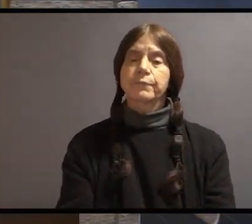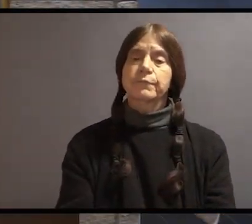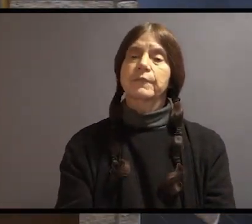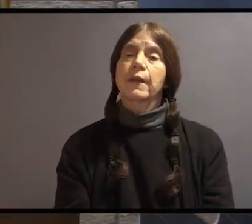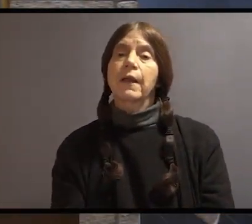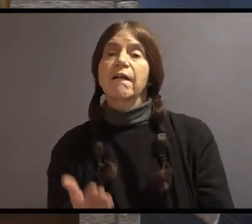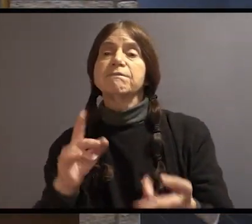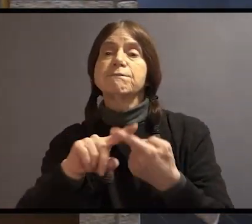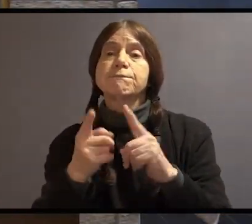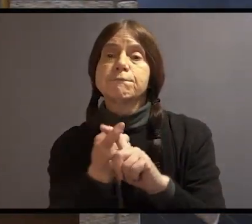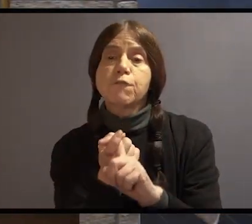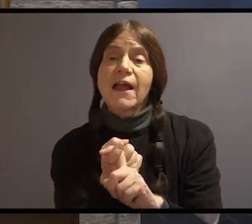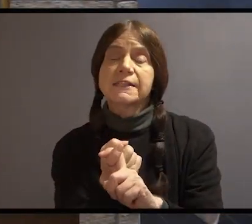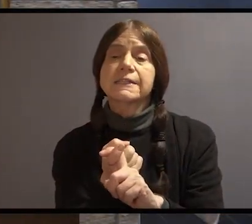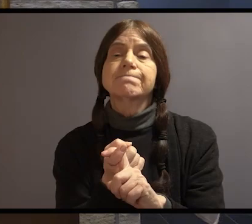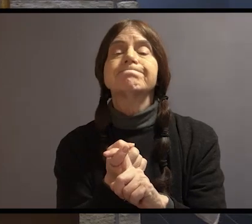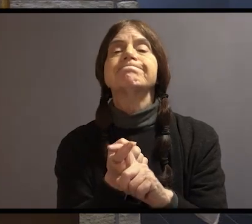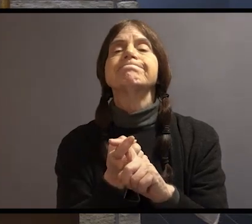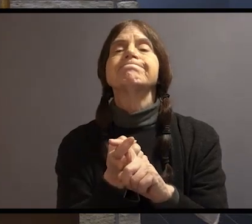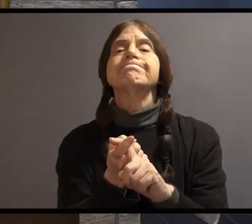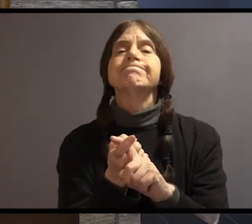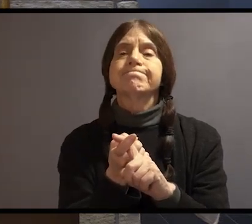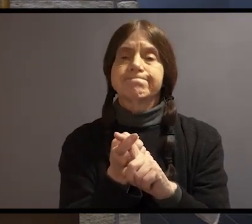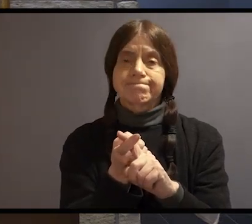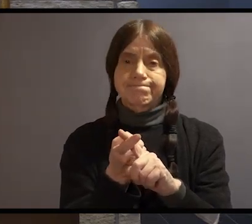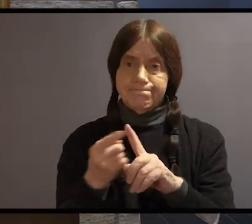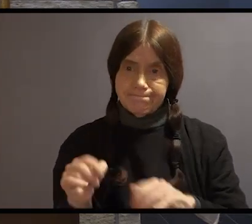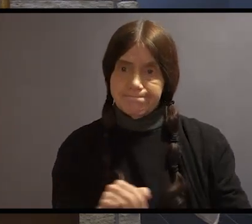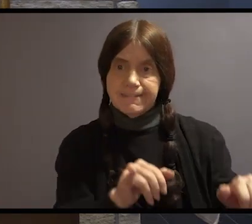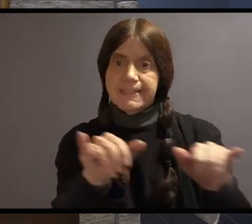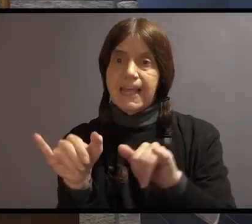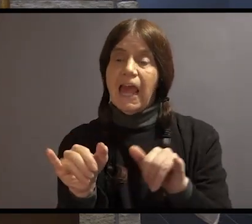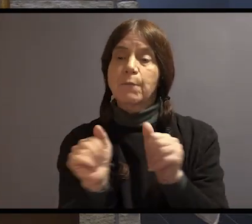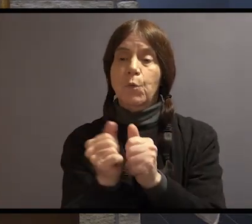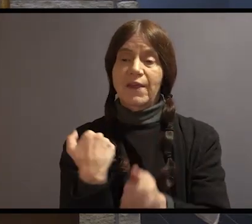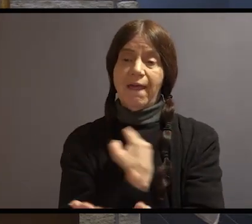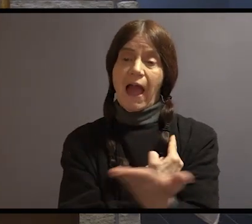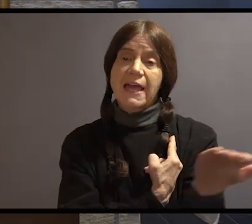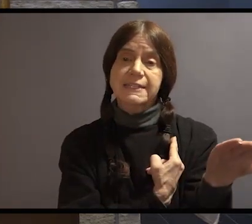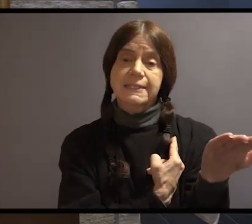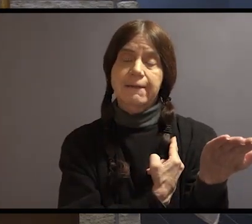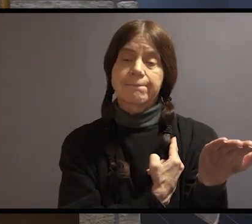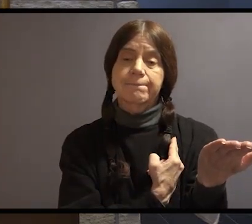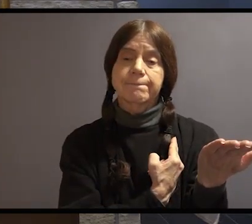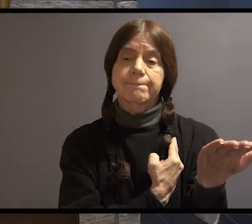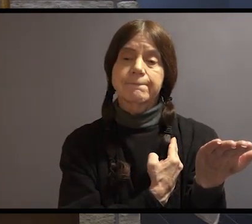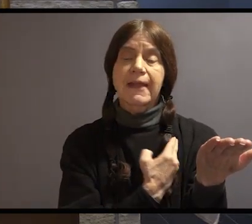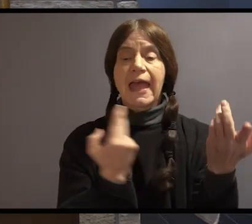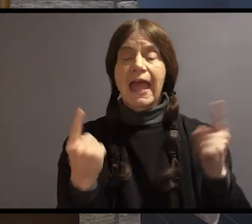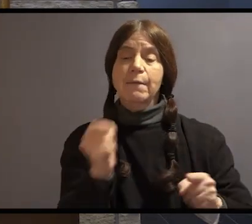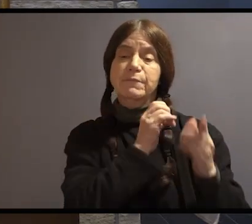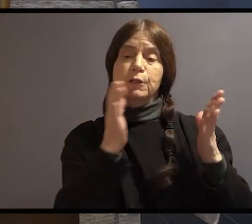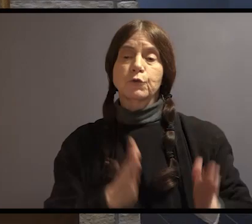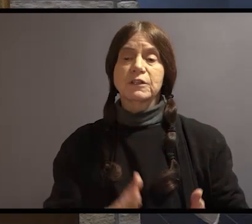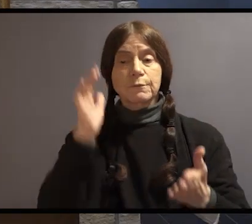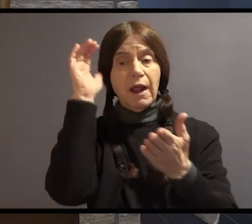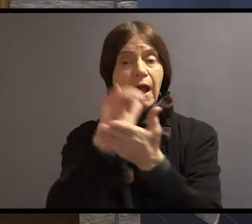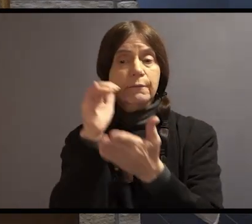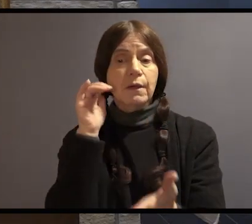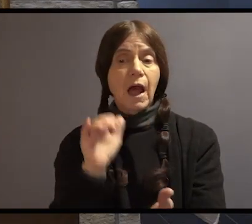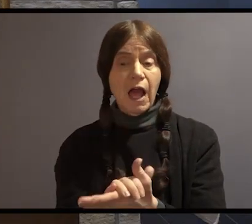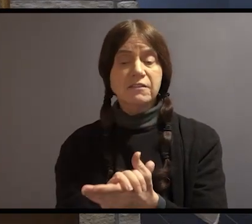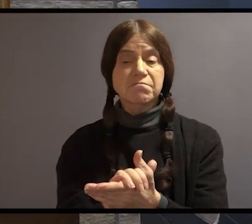My friends, so it is with us. When the Christian husband and wife consider